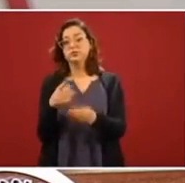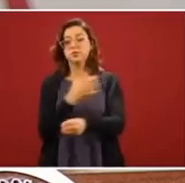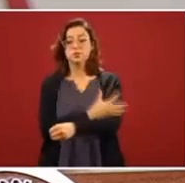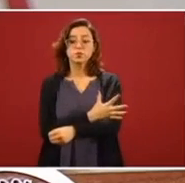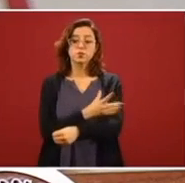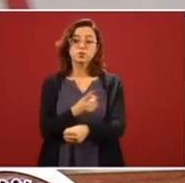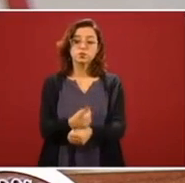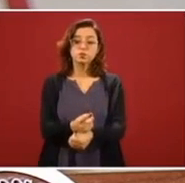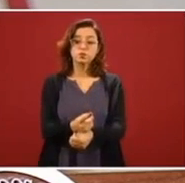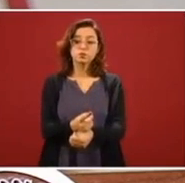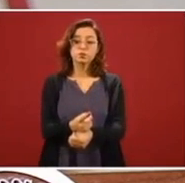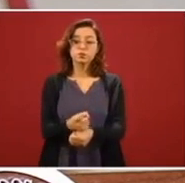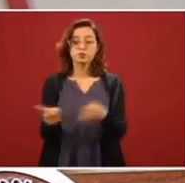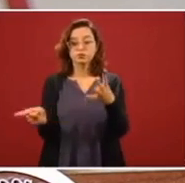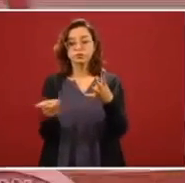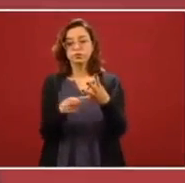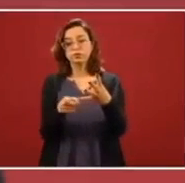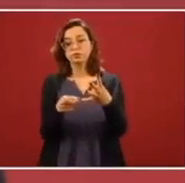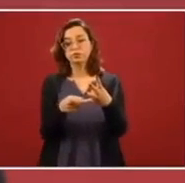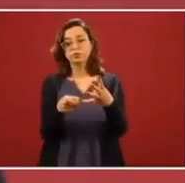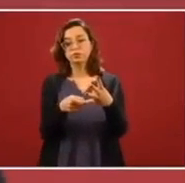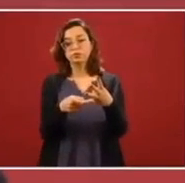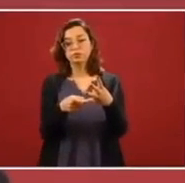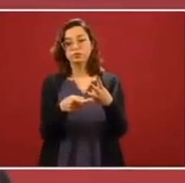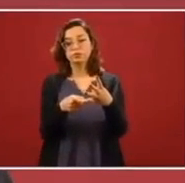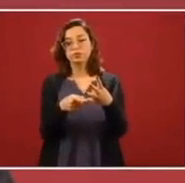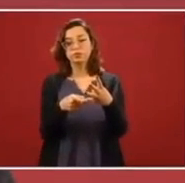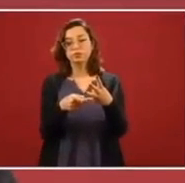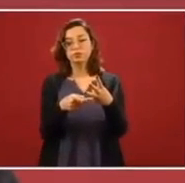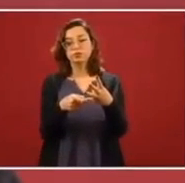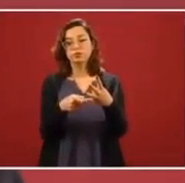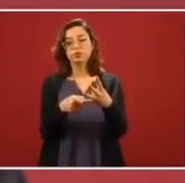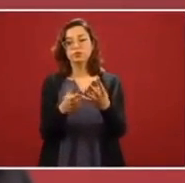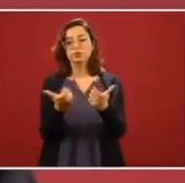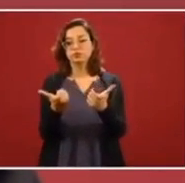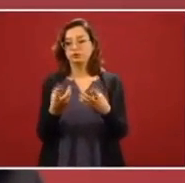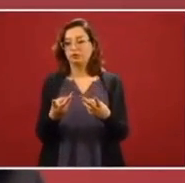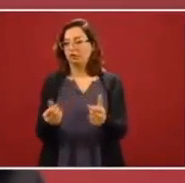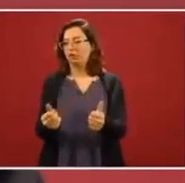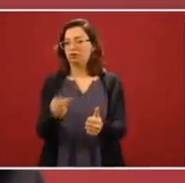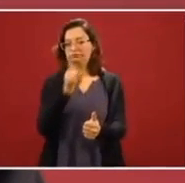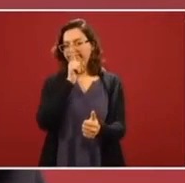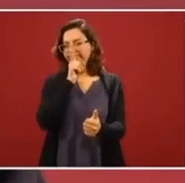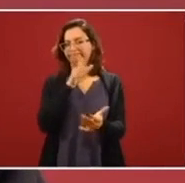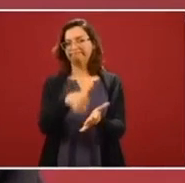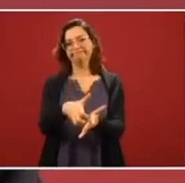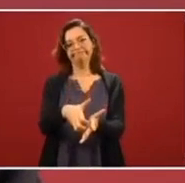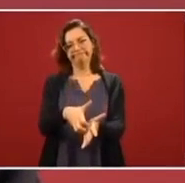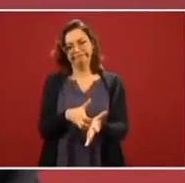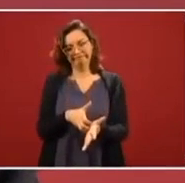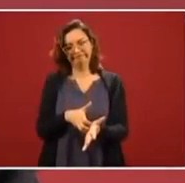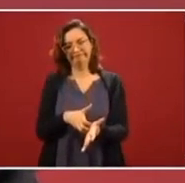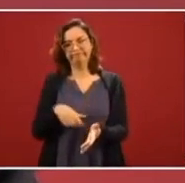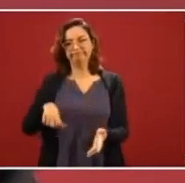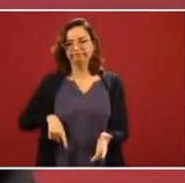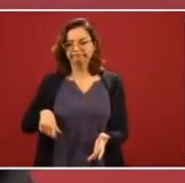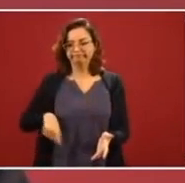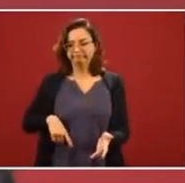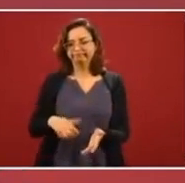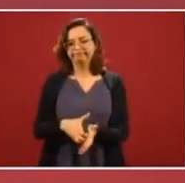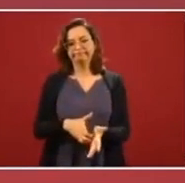honestidad. honesty. Ya sabemos We know que tiene que haber austeridad. that there has to be austerity, Republicano.